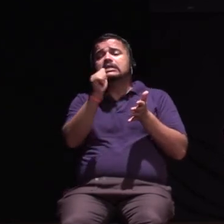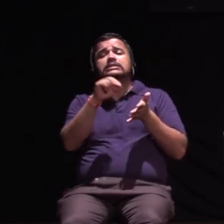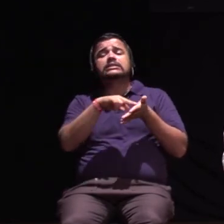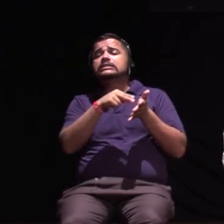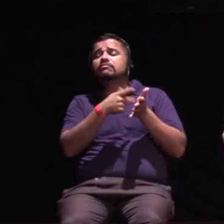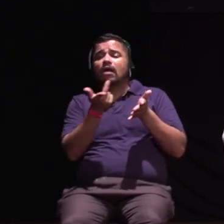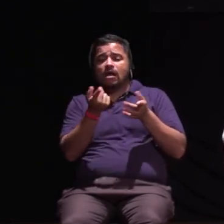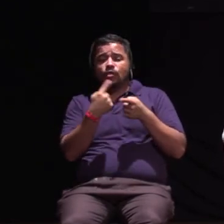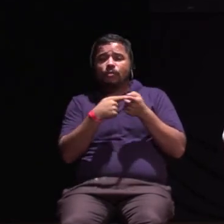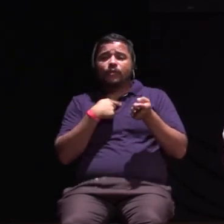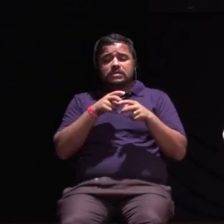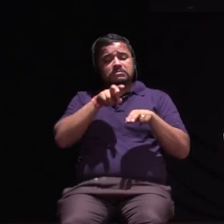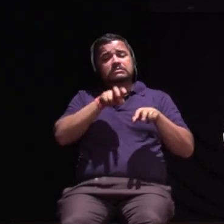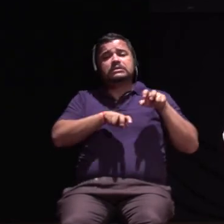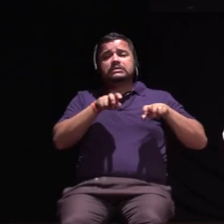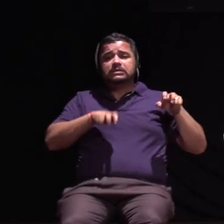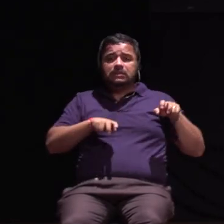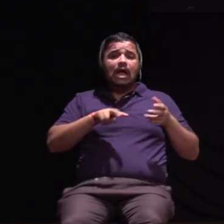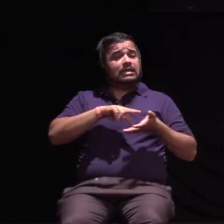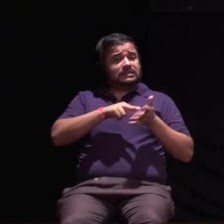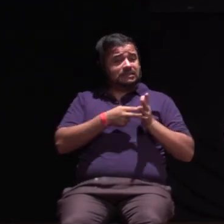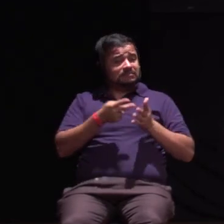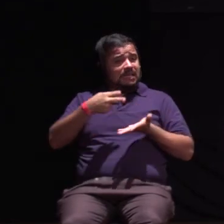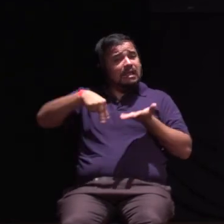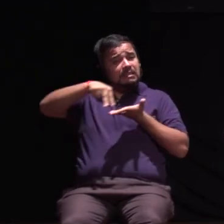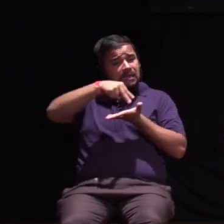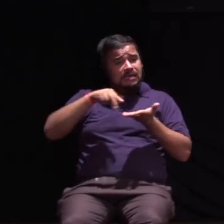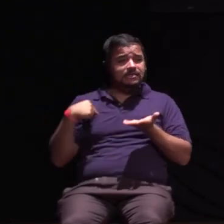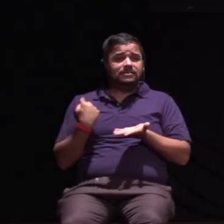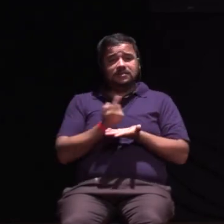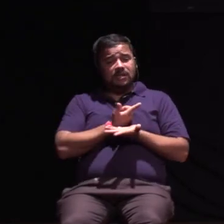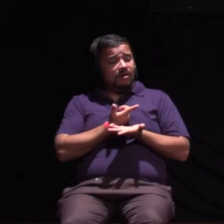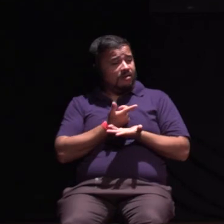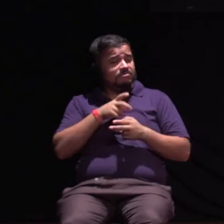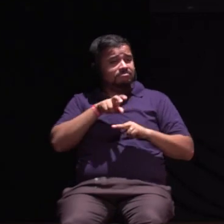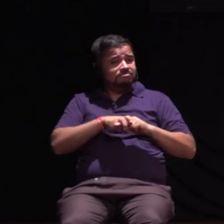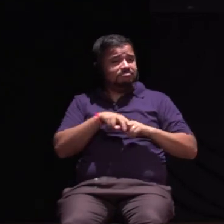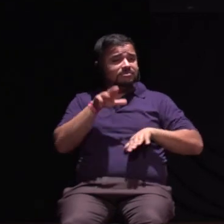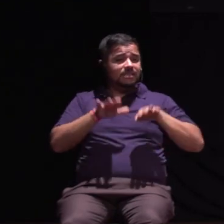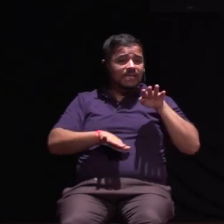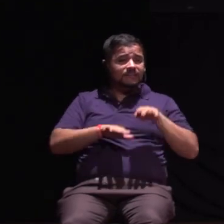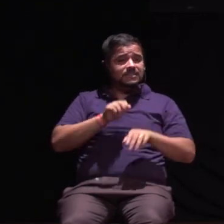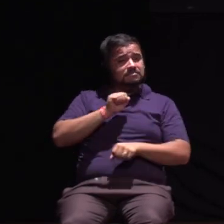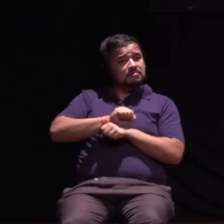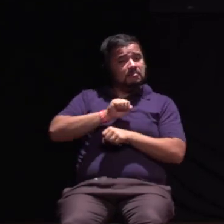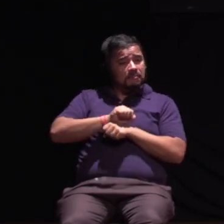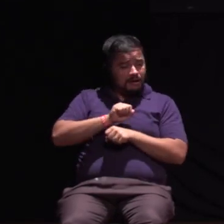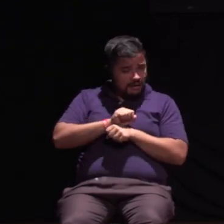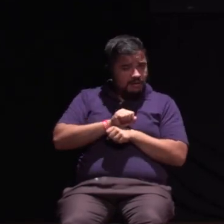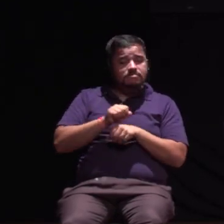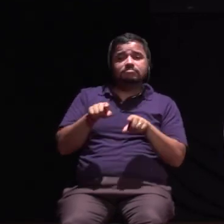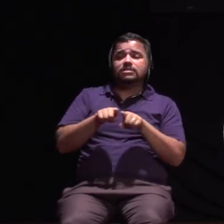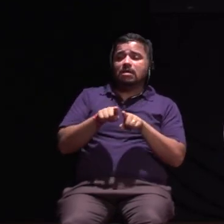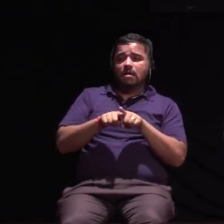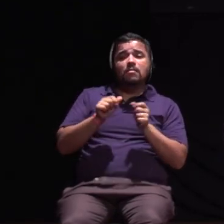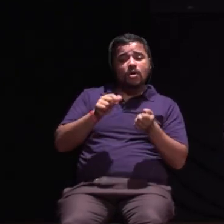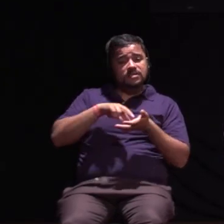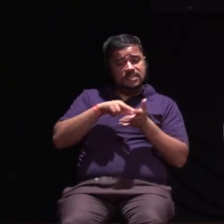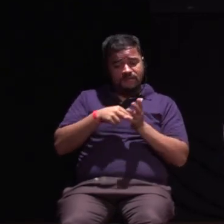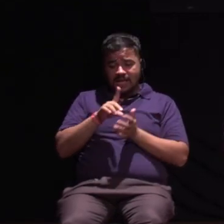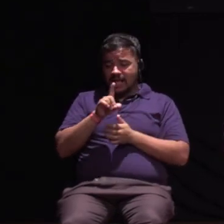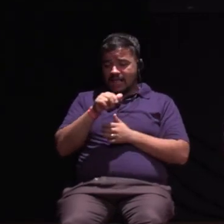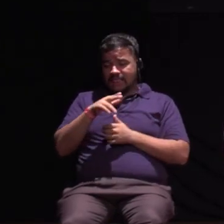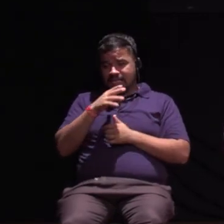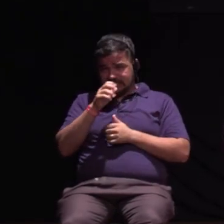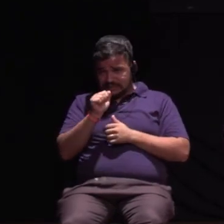down, even though that's so hard to do. I know, because standing still is difficult, but then the architecture of the